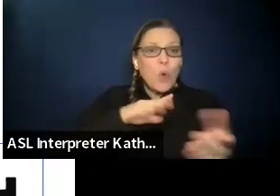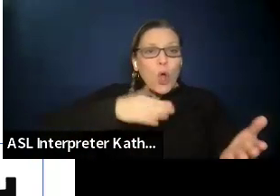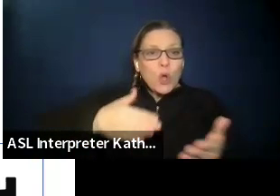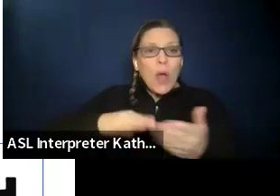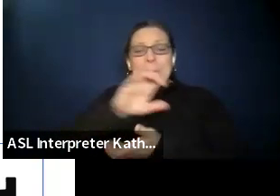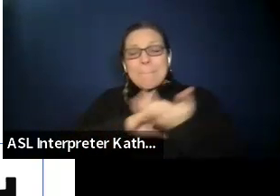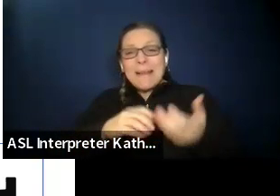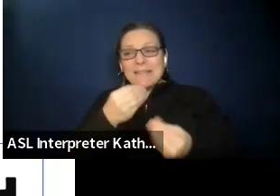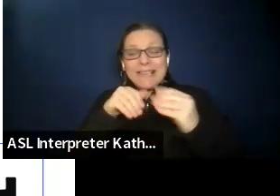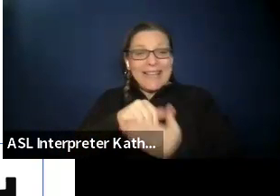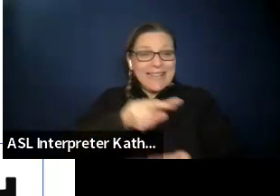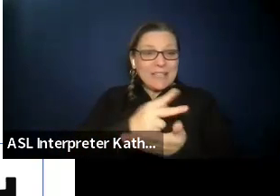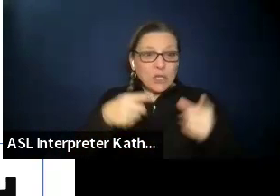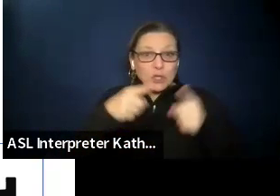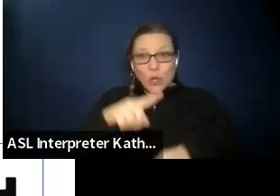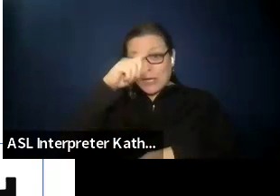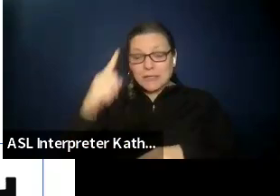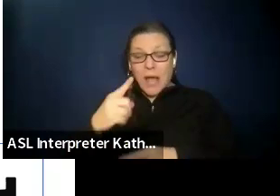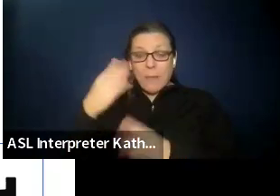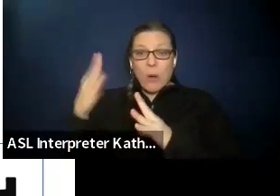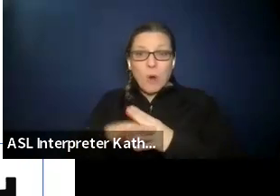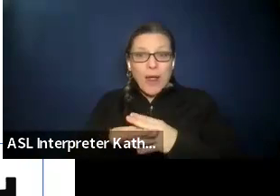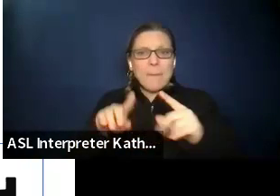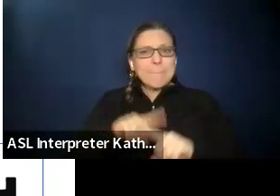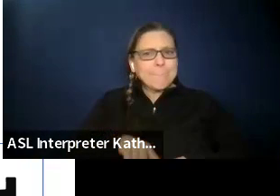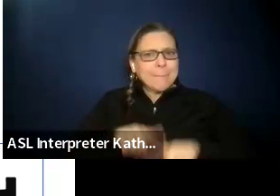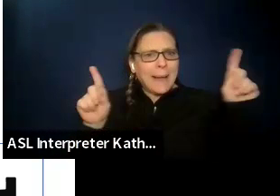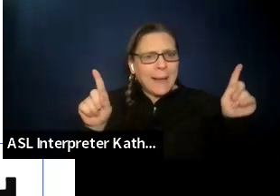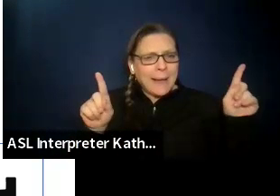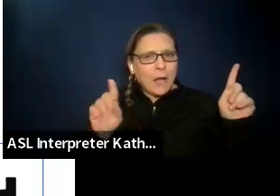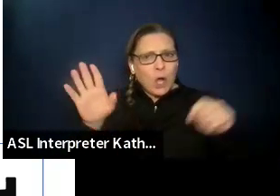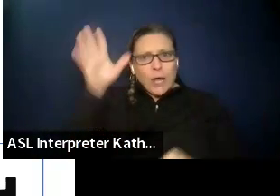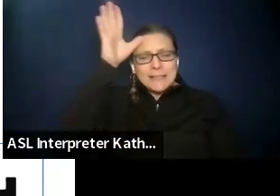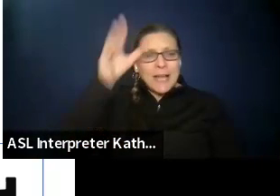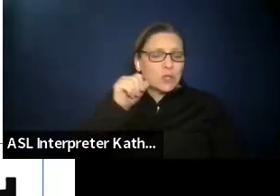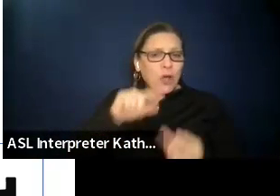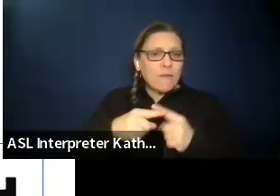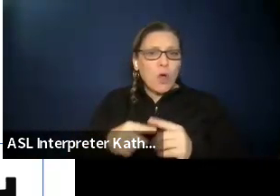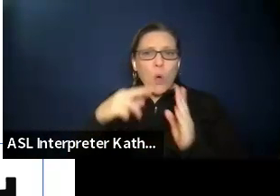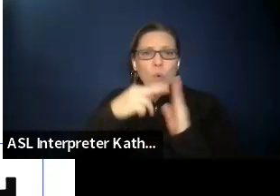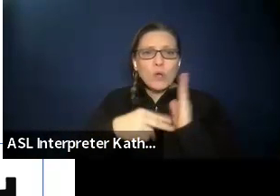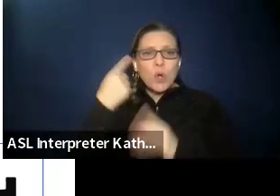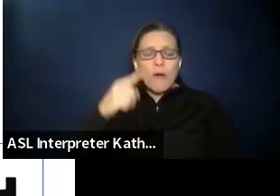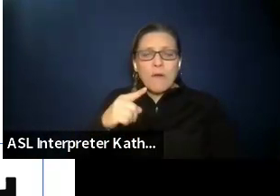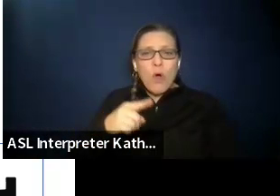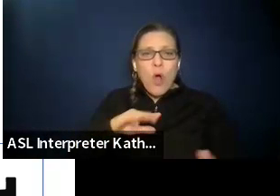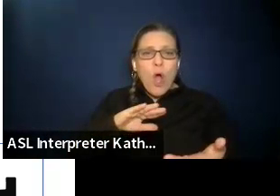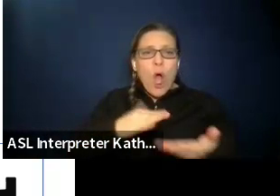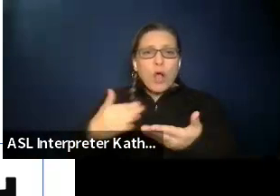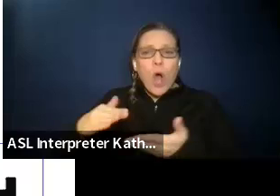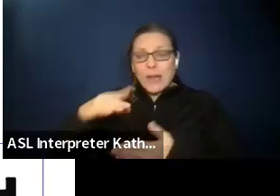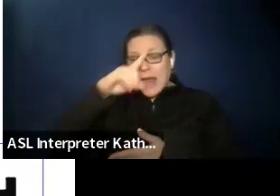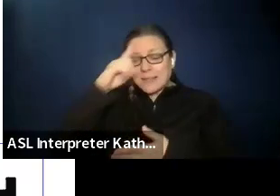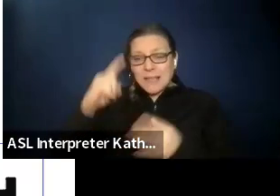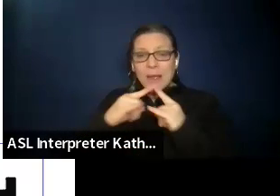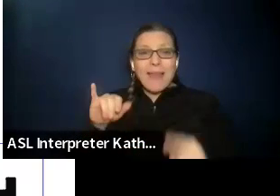mixing ingredients in the kitchen during her summer break. However, her dad's girlfriend registers her for culinary summer camp,